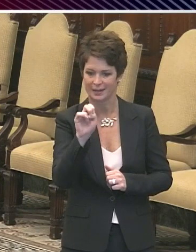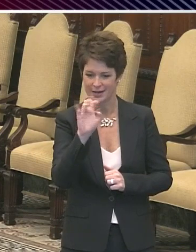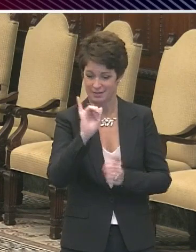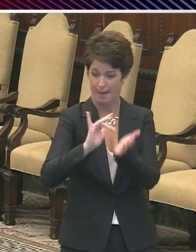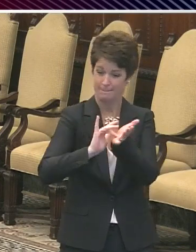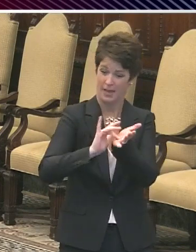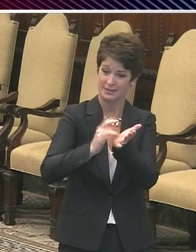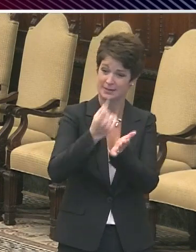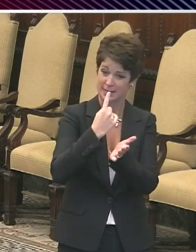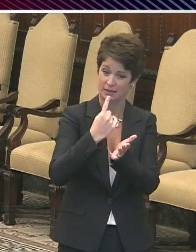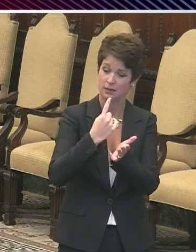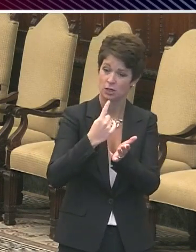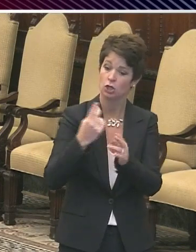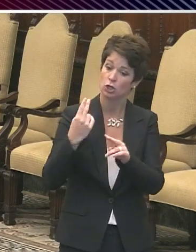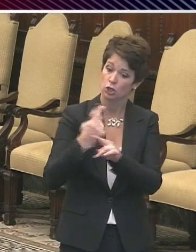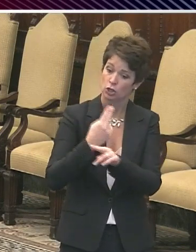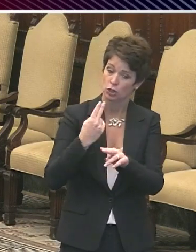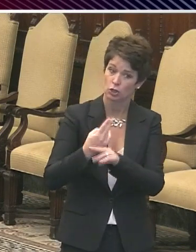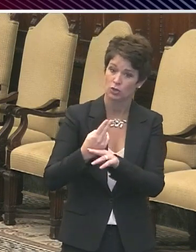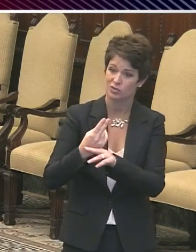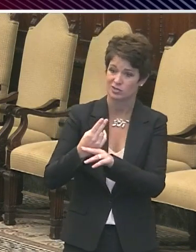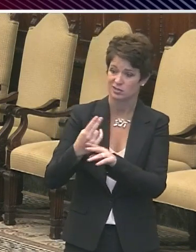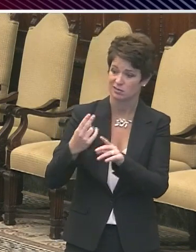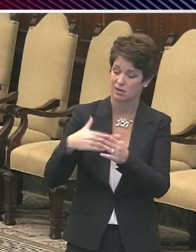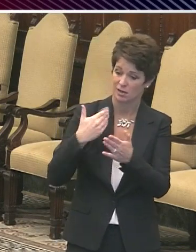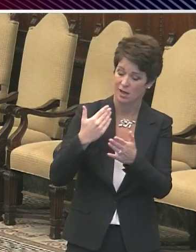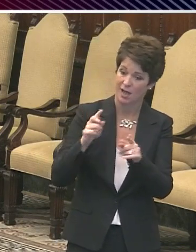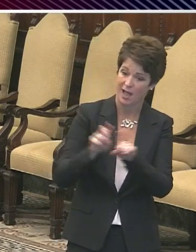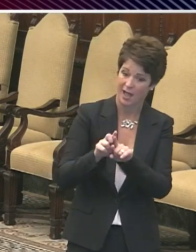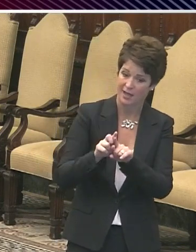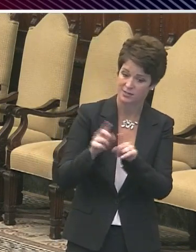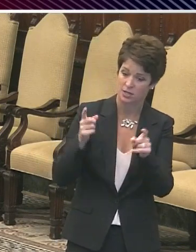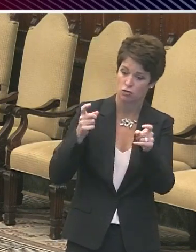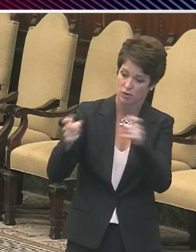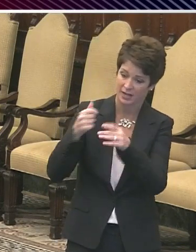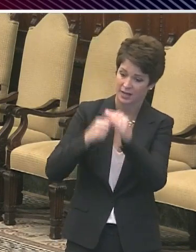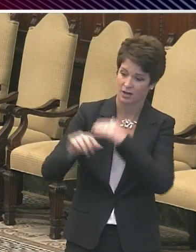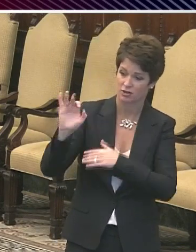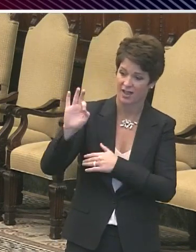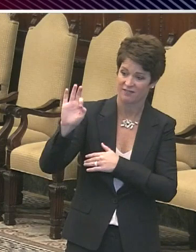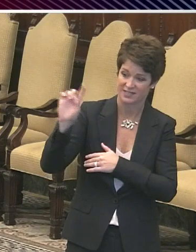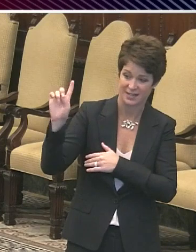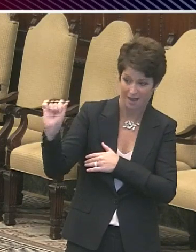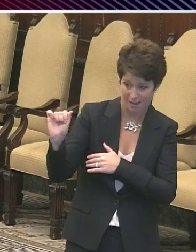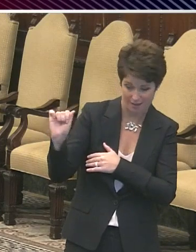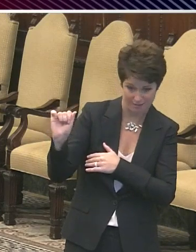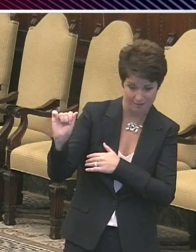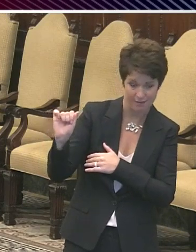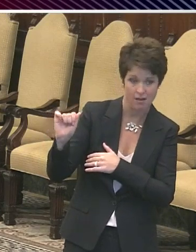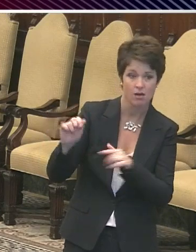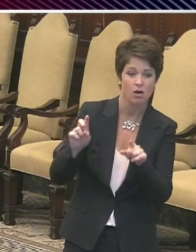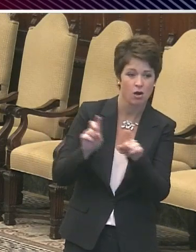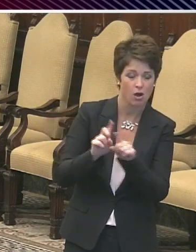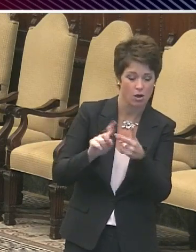the usage of it been stopped in Philadelphia as directed by the FDA? And has